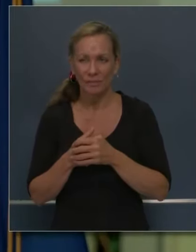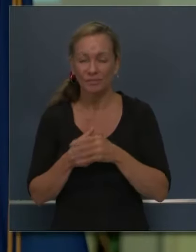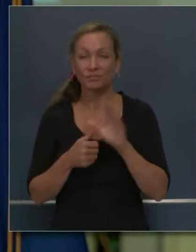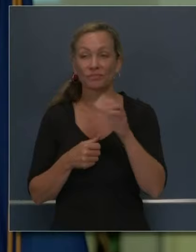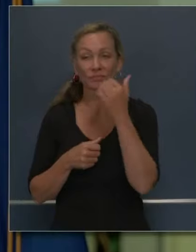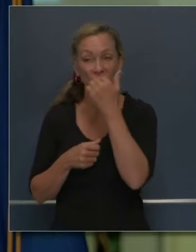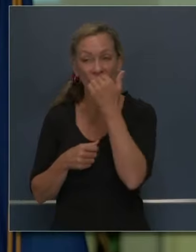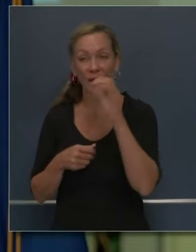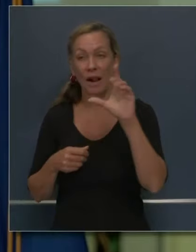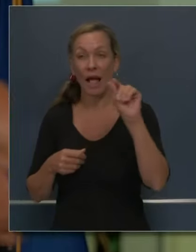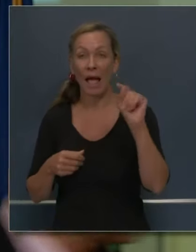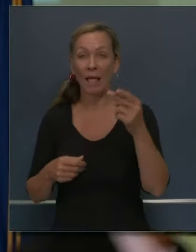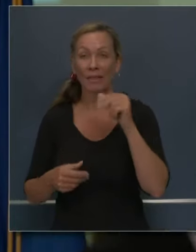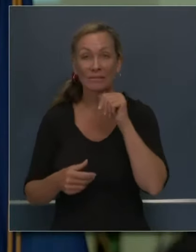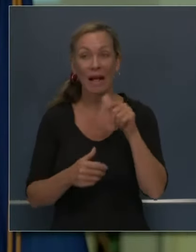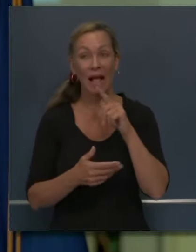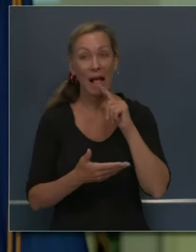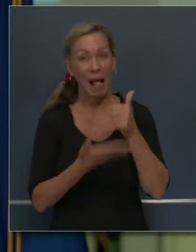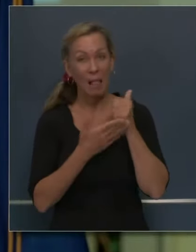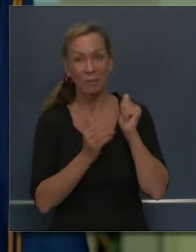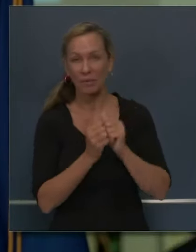now.